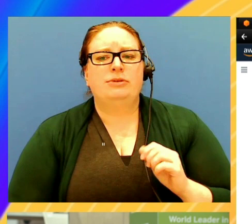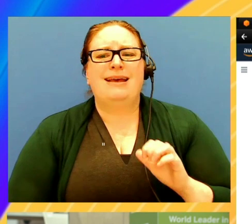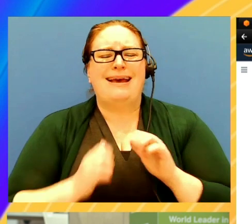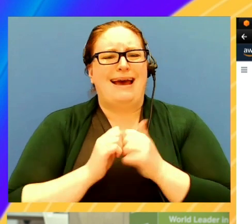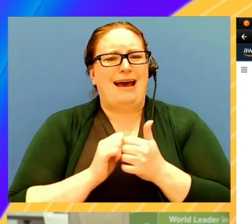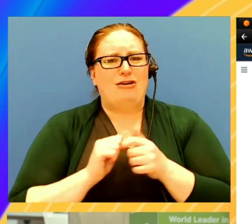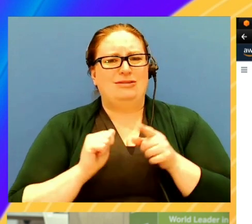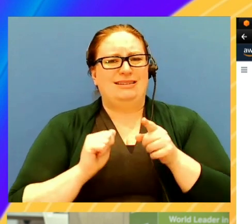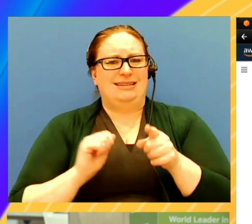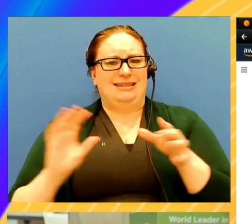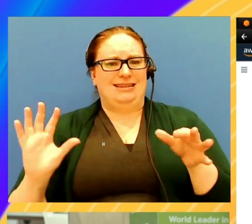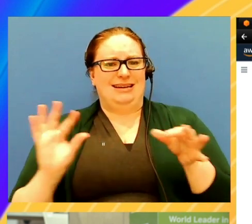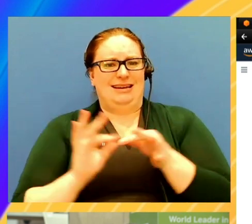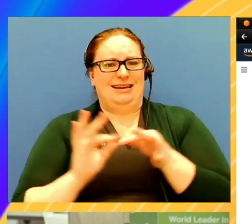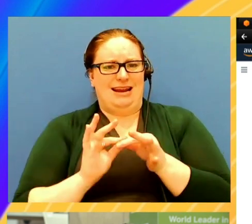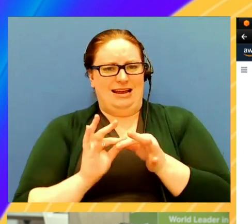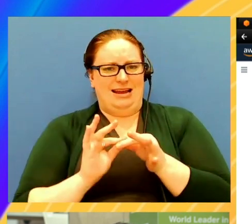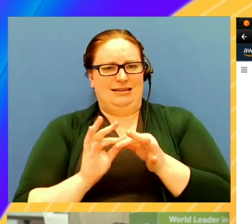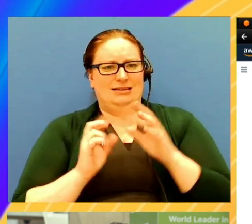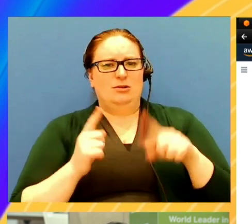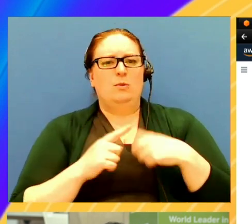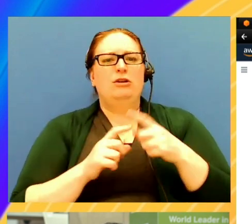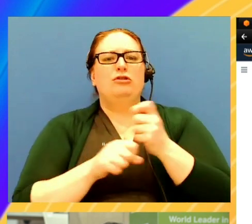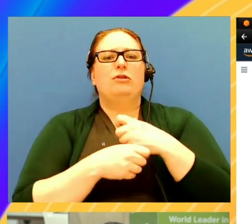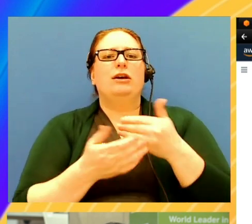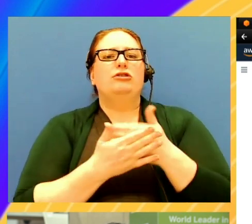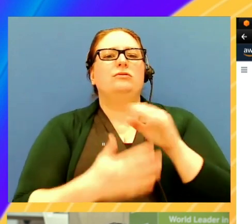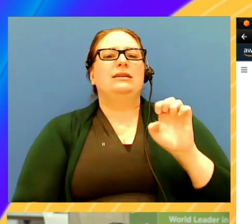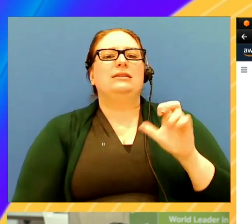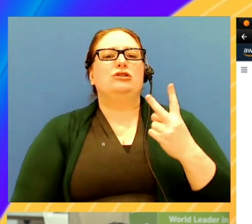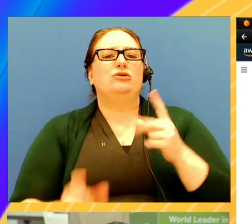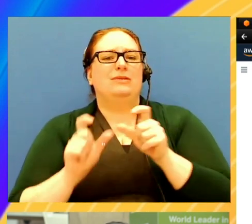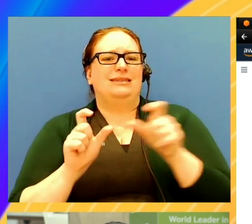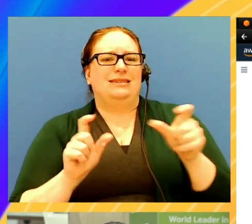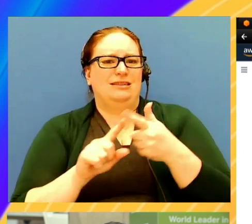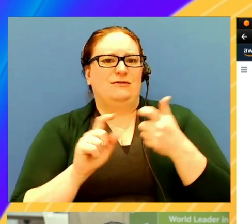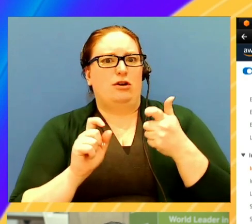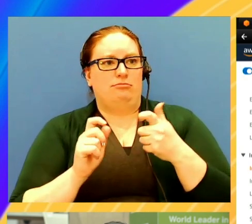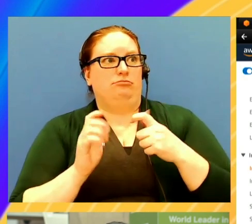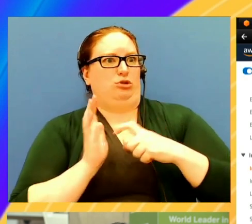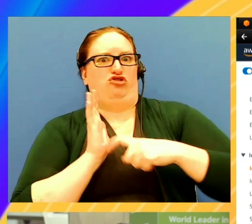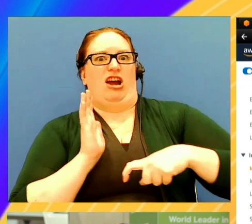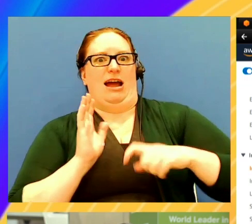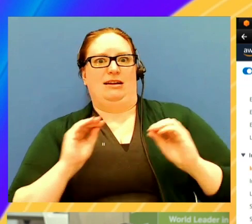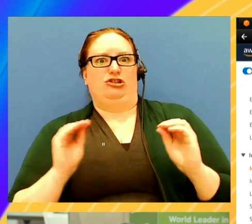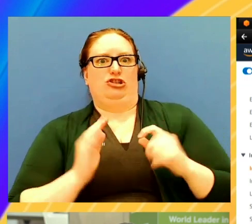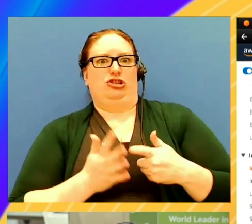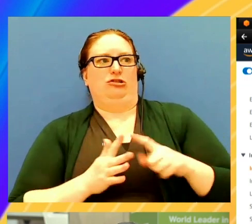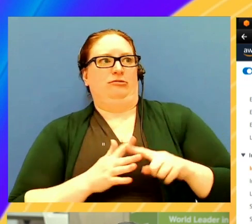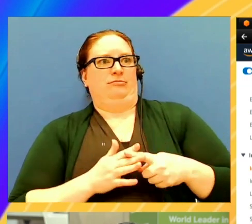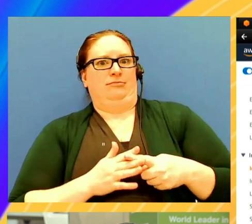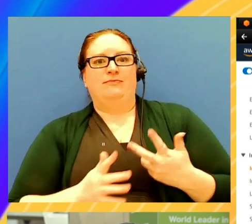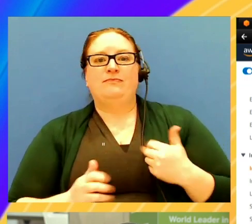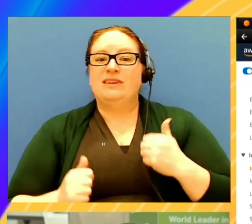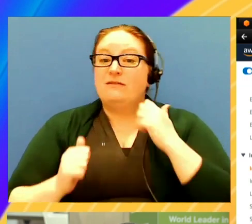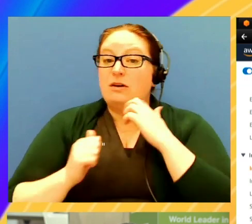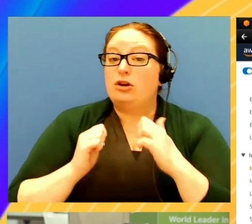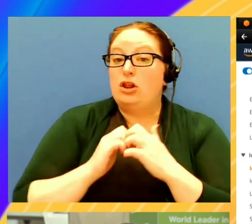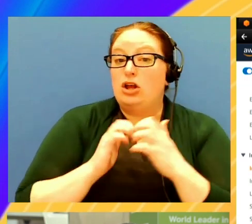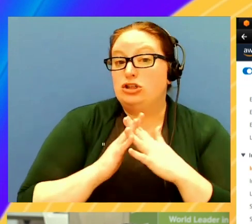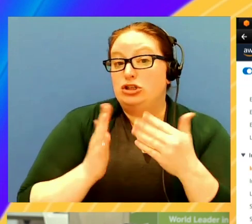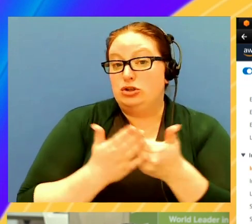connect when you create a new EC2 instance from scratch? Yeah, so if I were to go and launch a brand new EC2 instance over from the